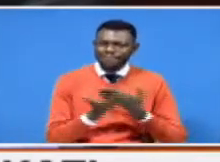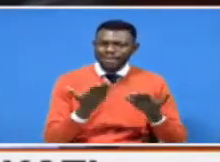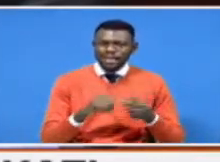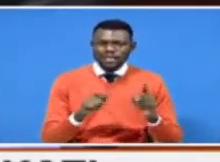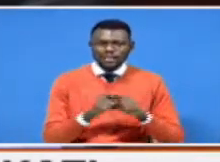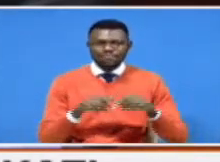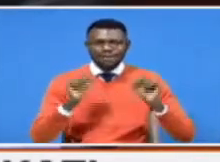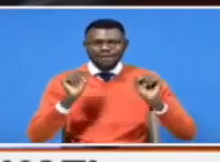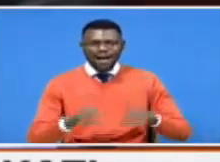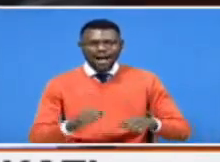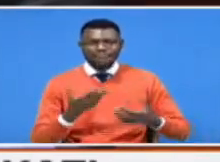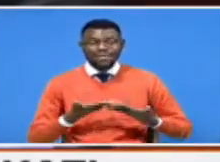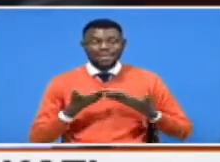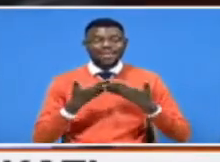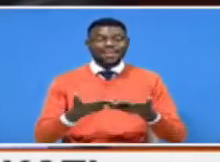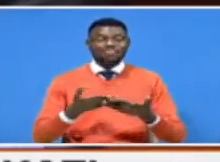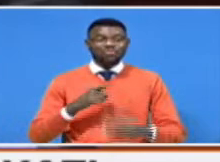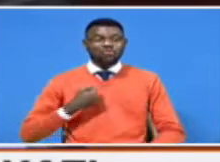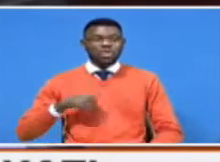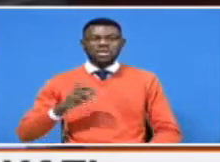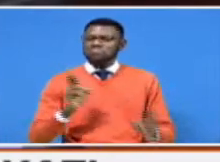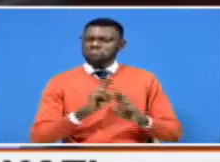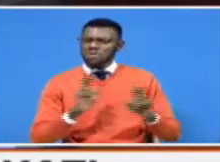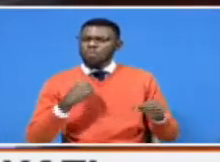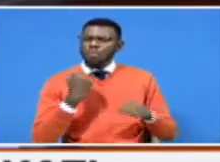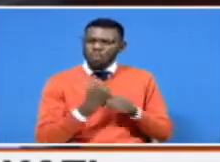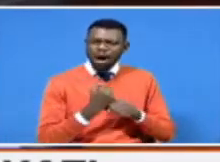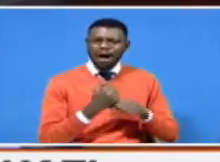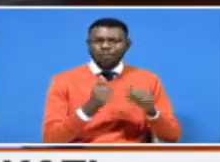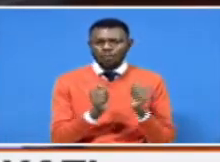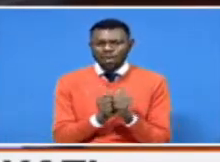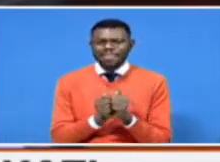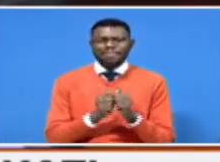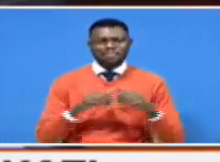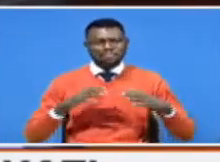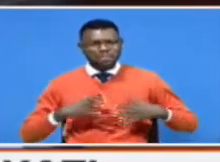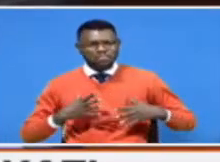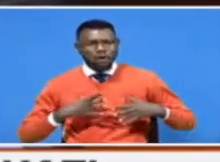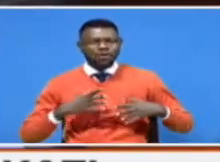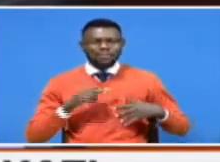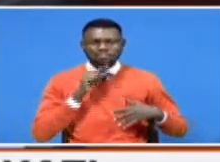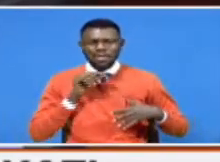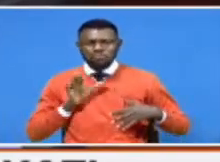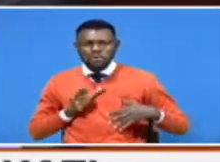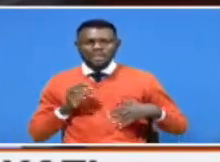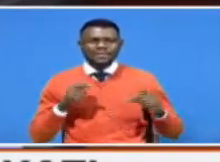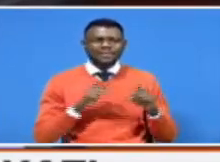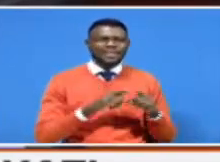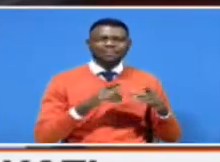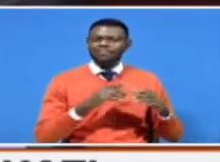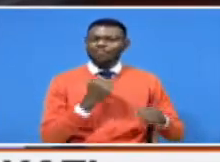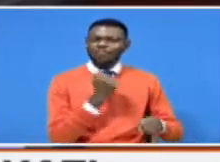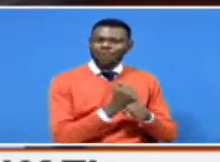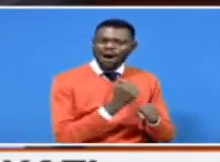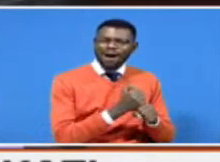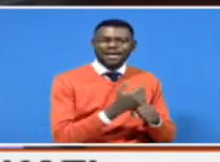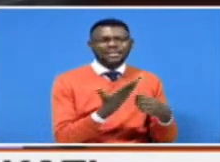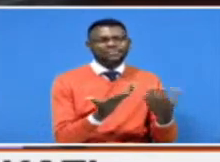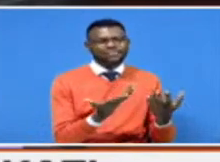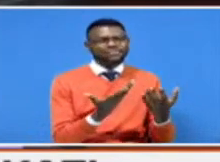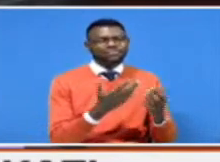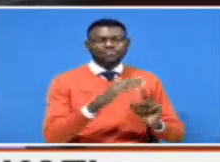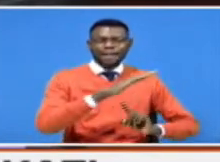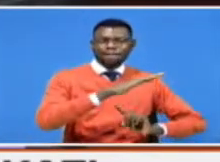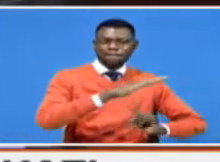assistance to be available to working men and women, employers of this country, and Ministry of Labour that deals with